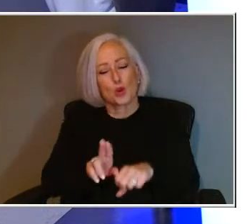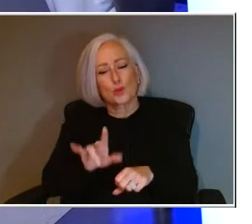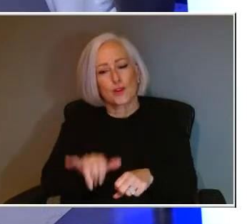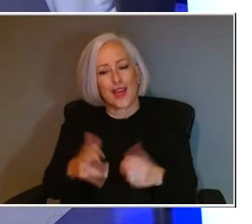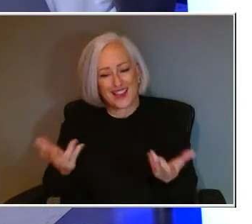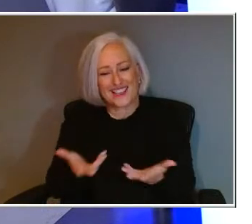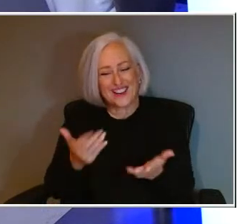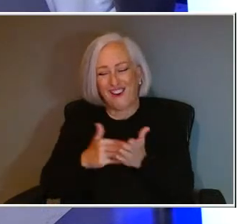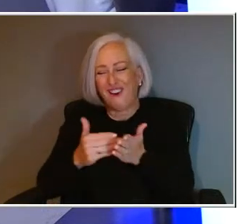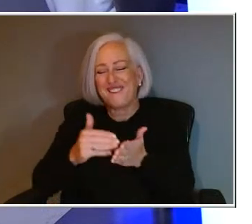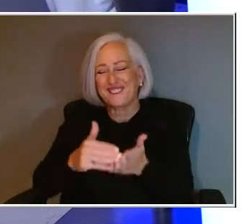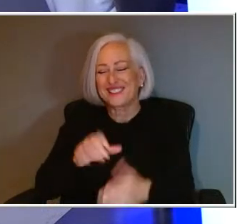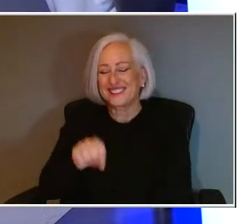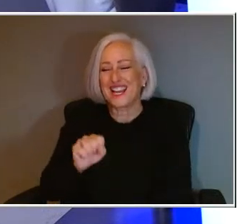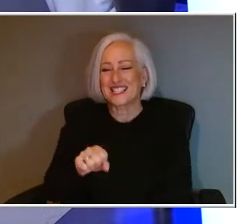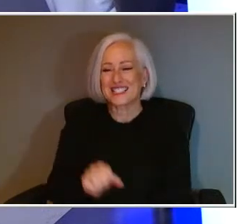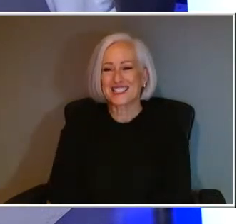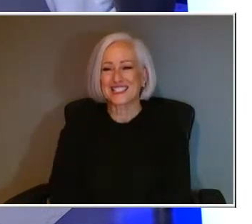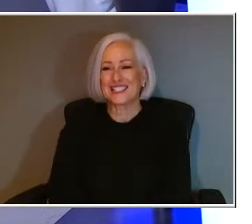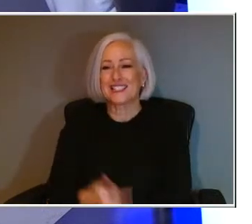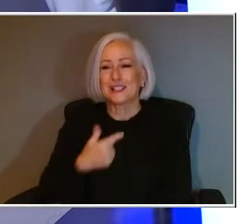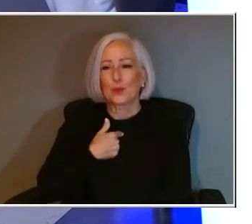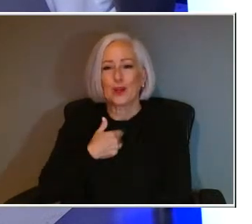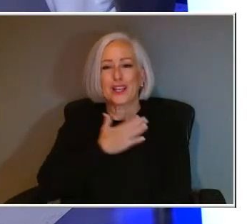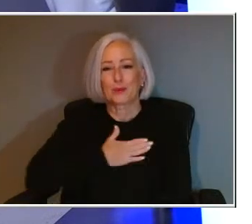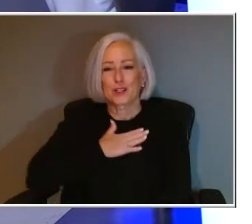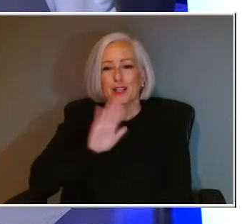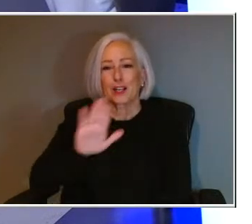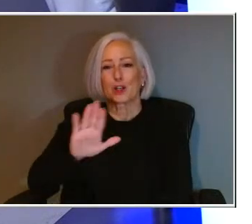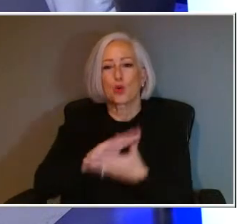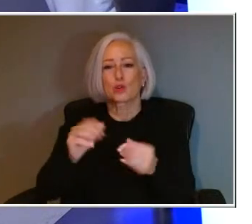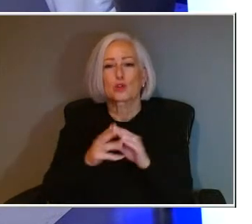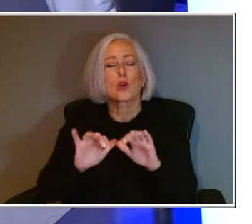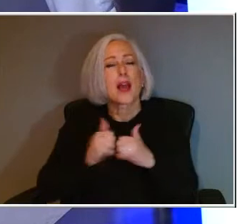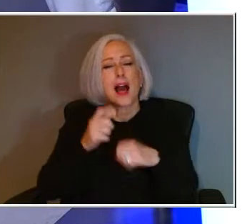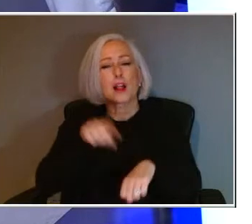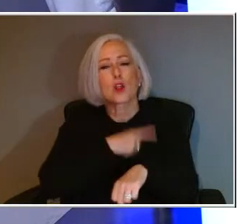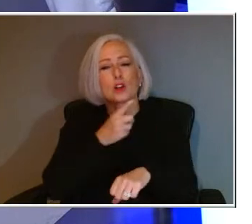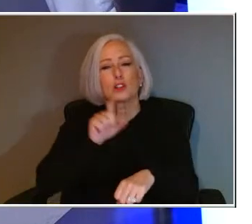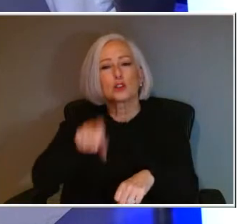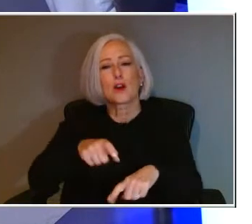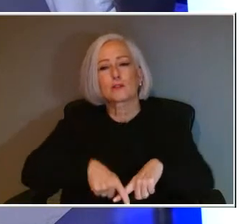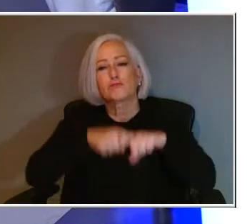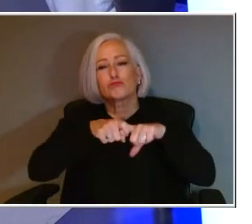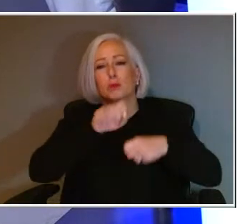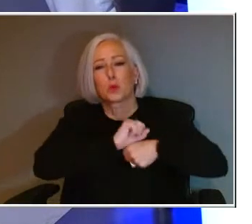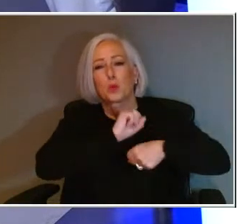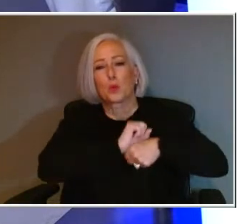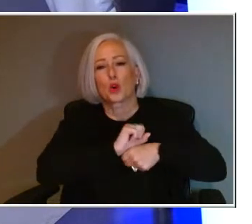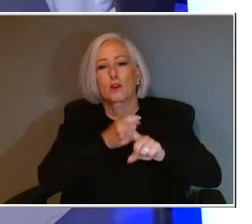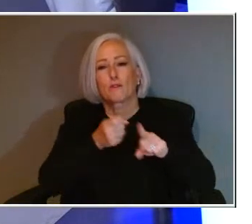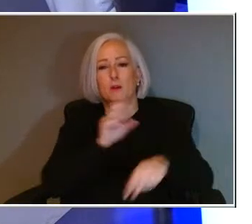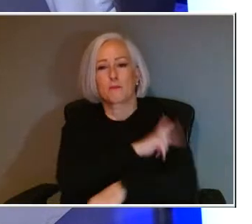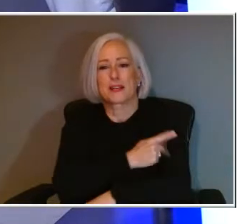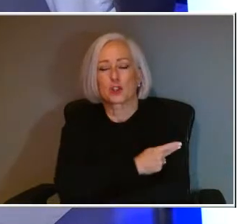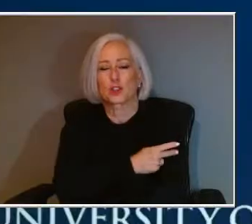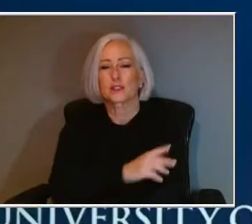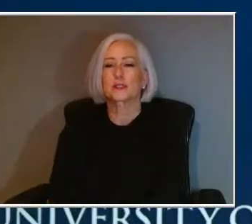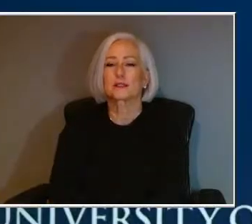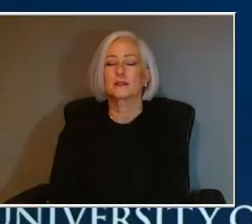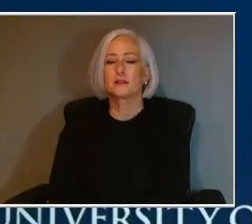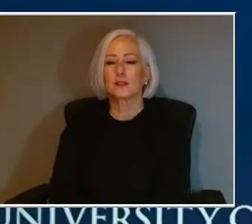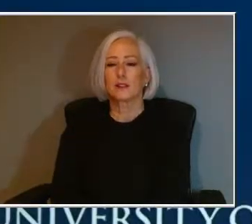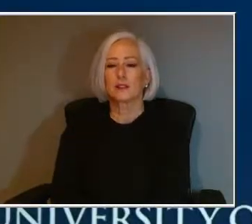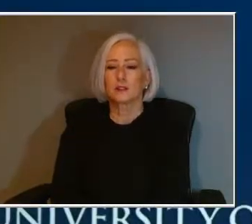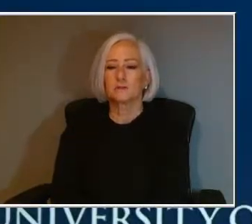So, so we appreciate you sharing your story. How long were you out of work? Jerry wants to know, how long did you have to stay away from your patients? So for